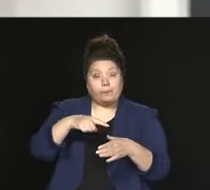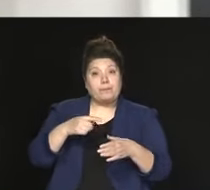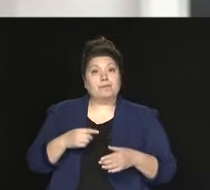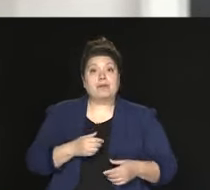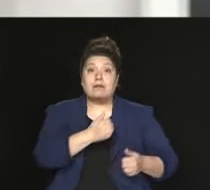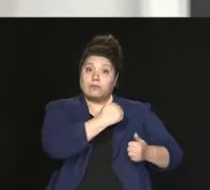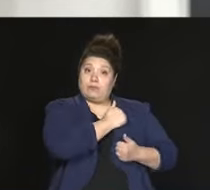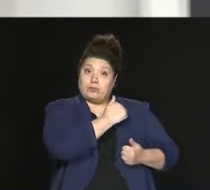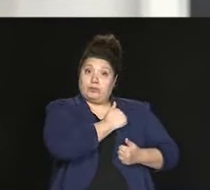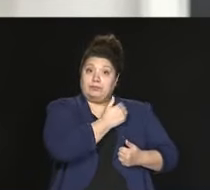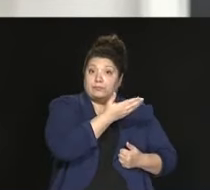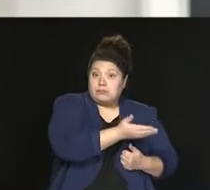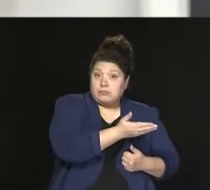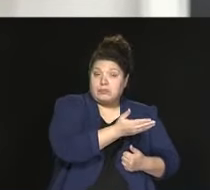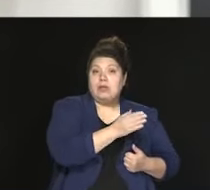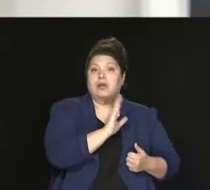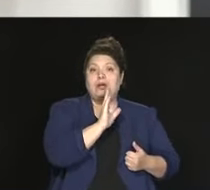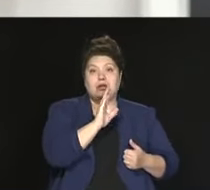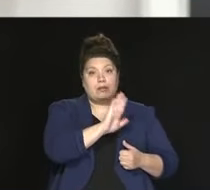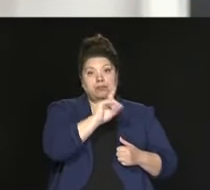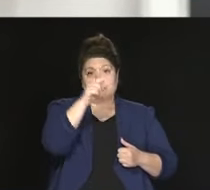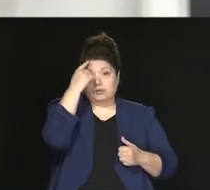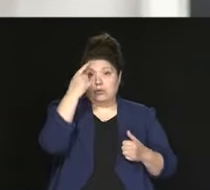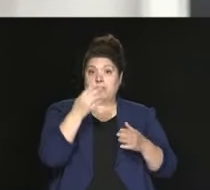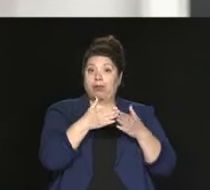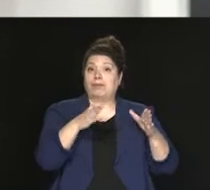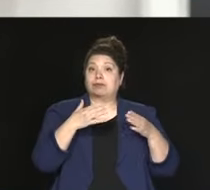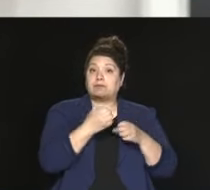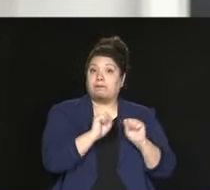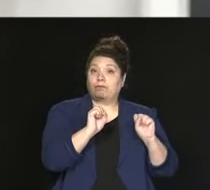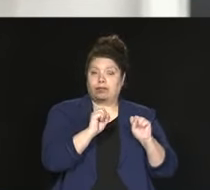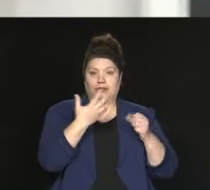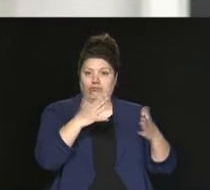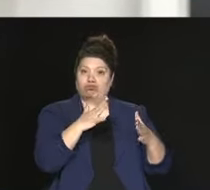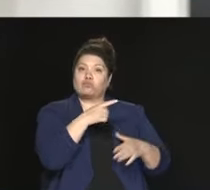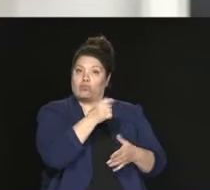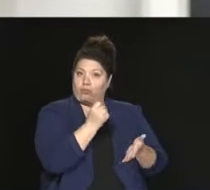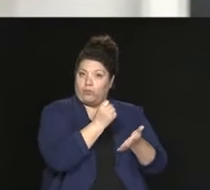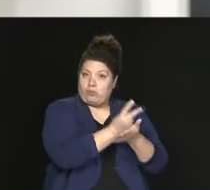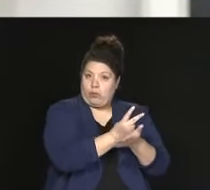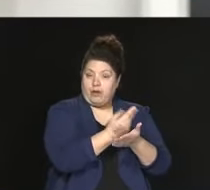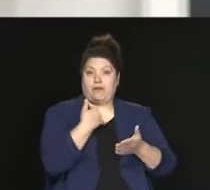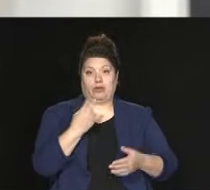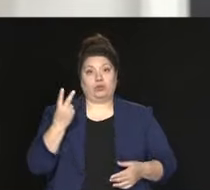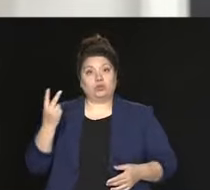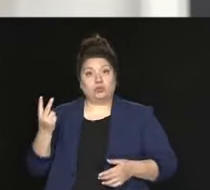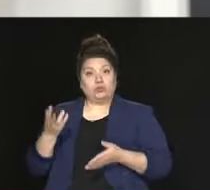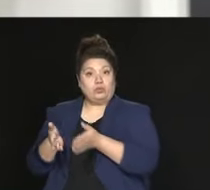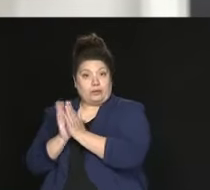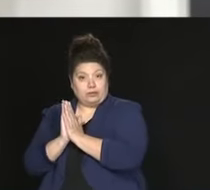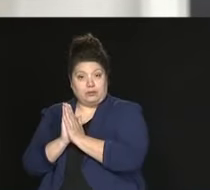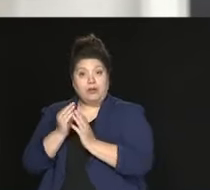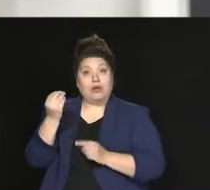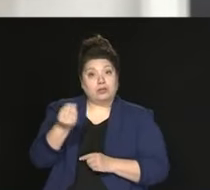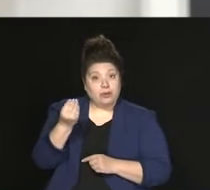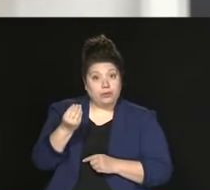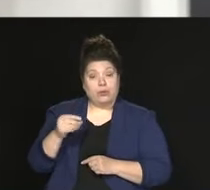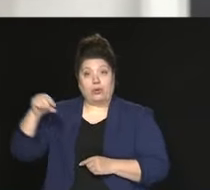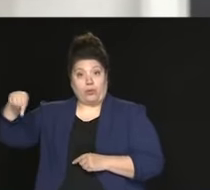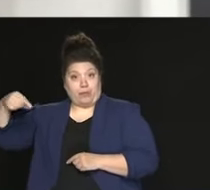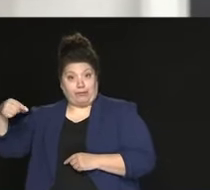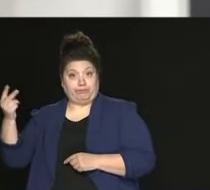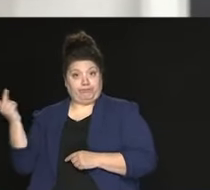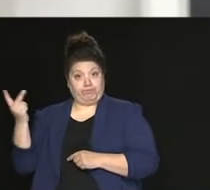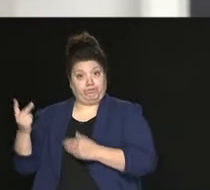Forces will be deployed after the Minister of Public Safety received and approved 2 formal requests from Ontario and